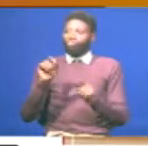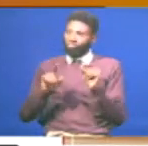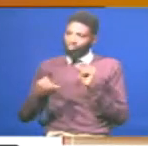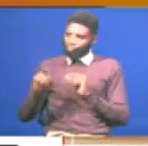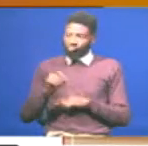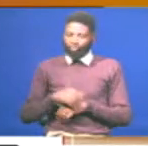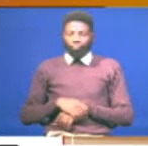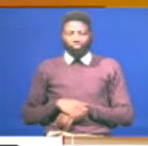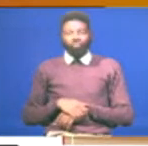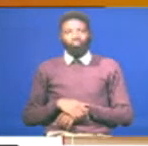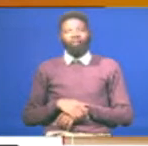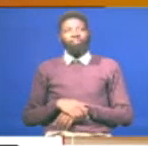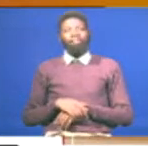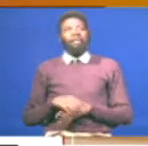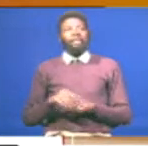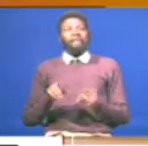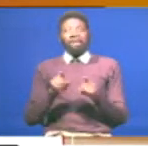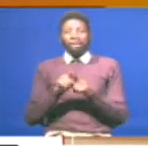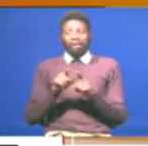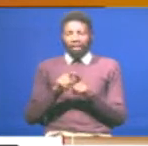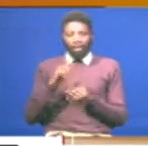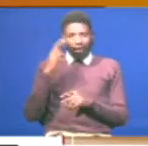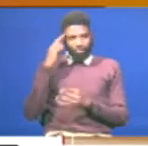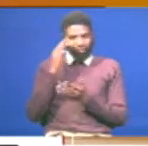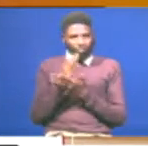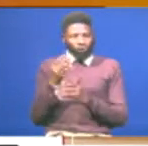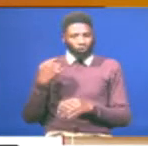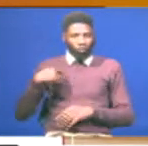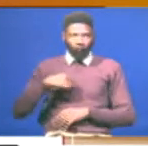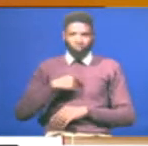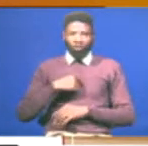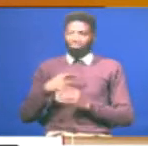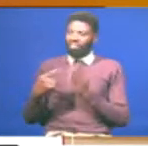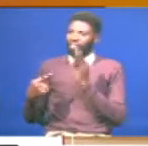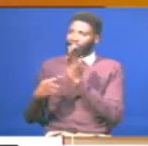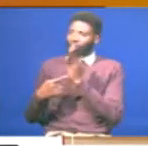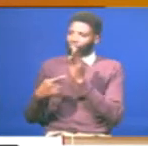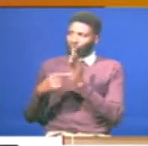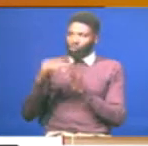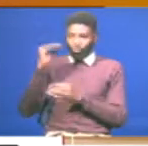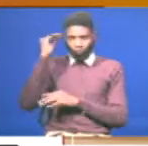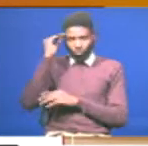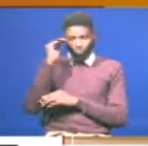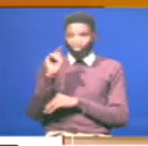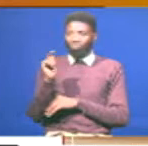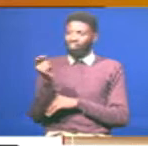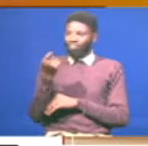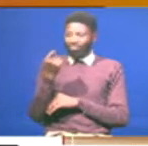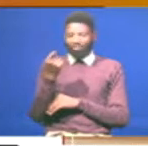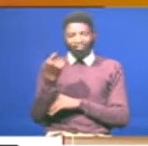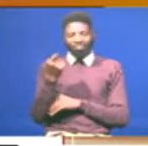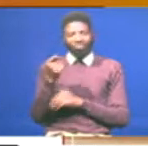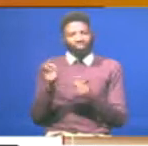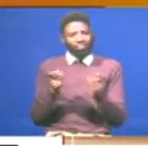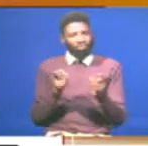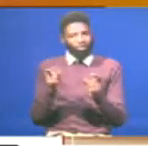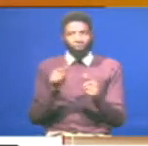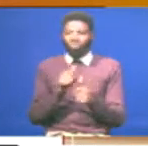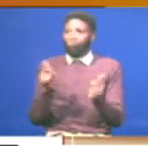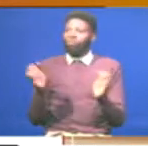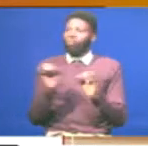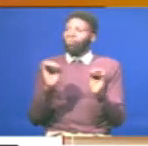something, that we haven't handled technical education very well in this country. I was happy that I've